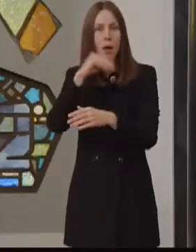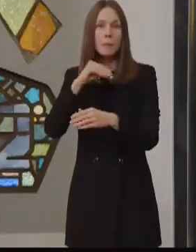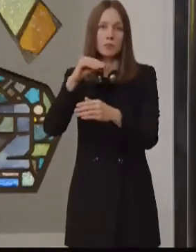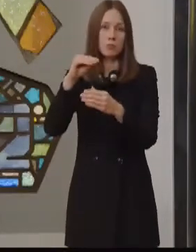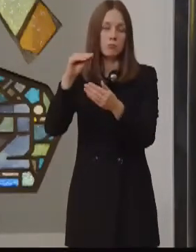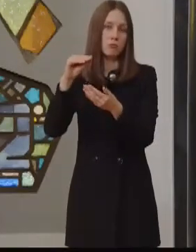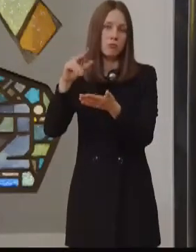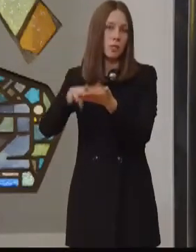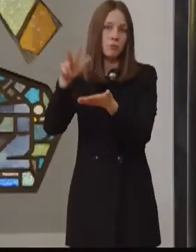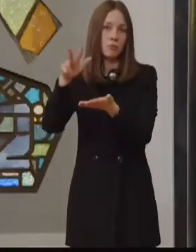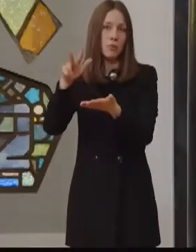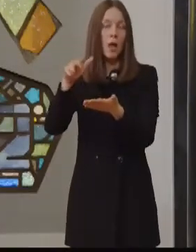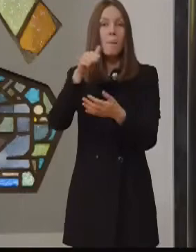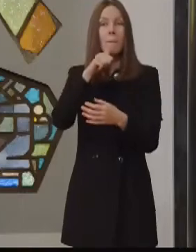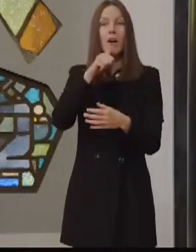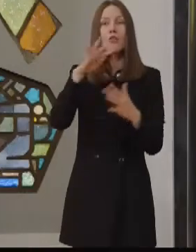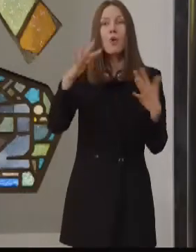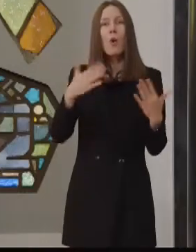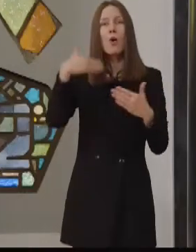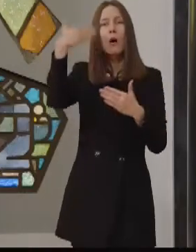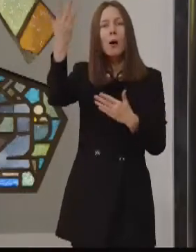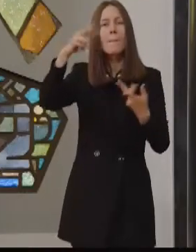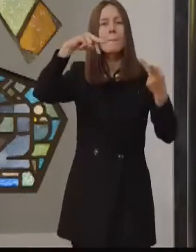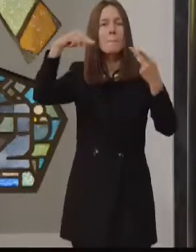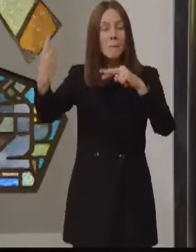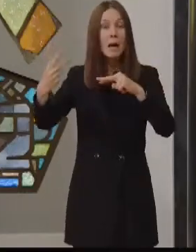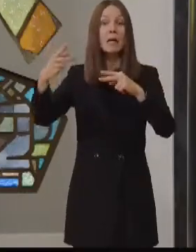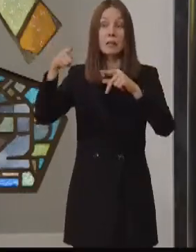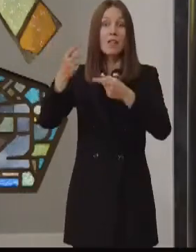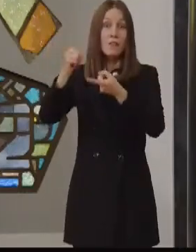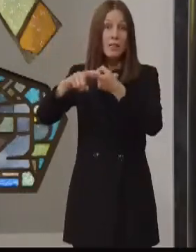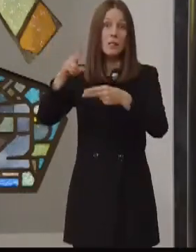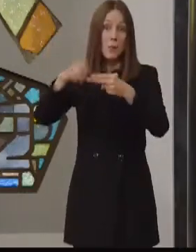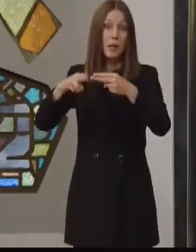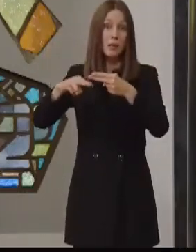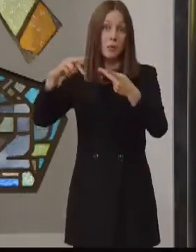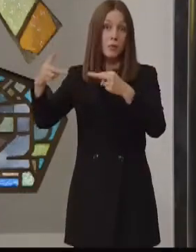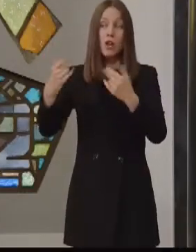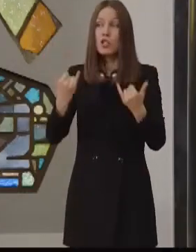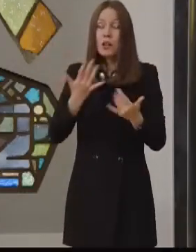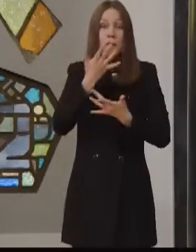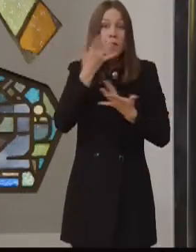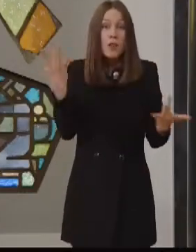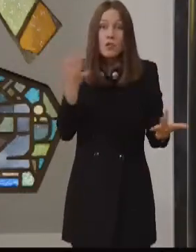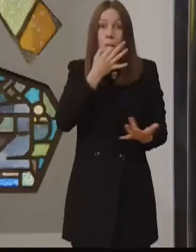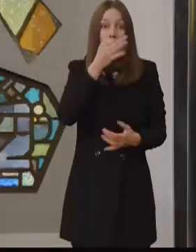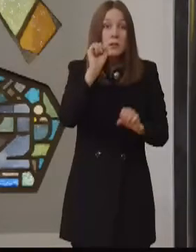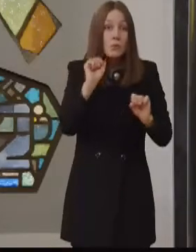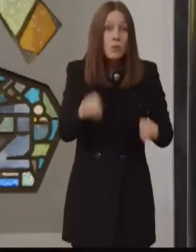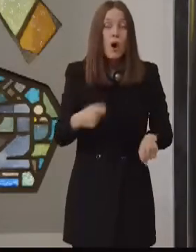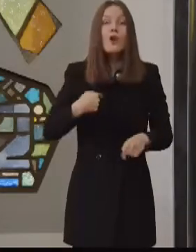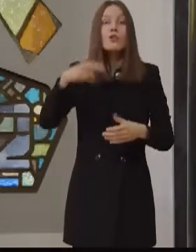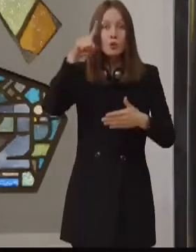Well, my responsibility is to adopt a law which is socially possible. I